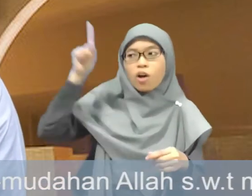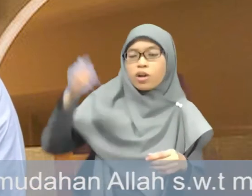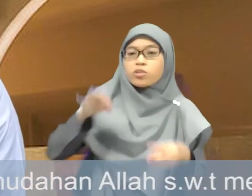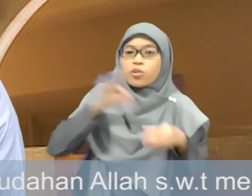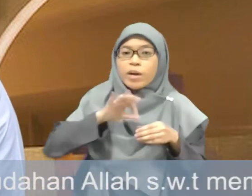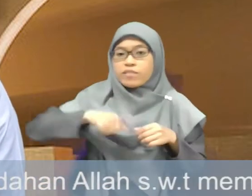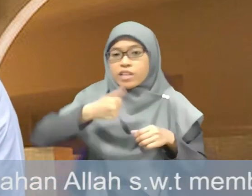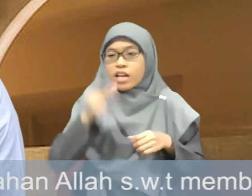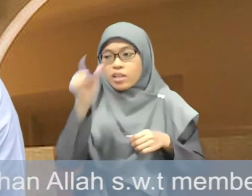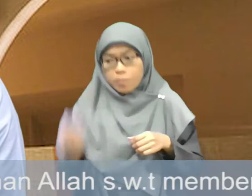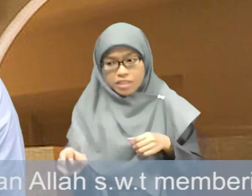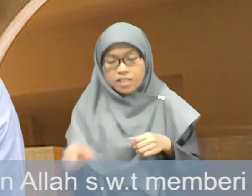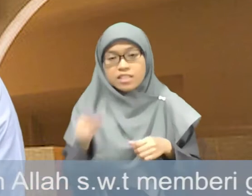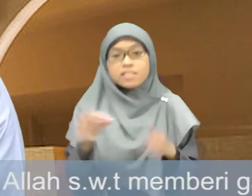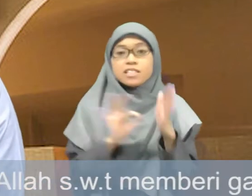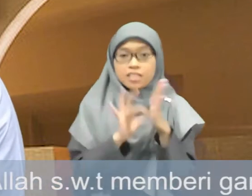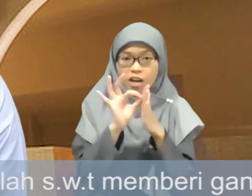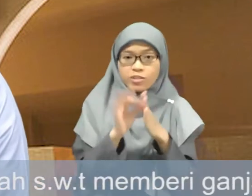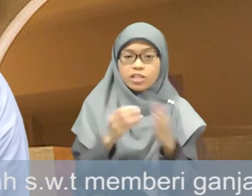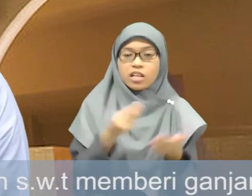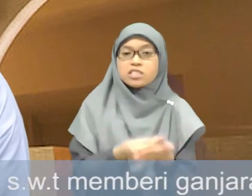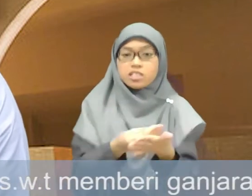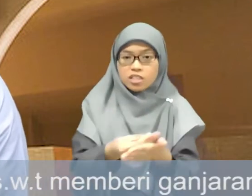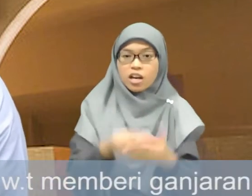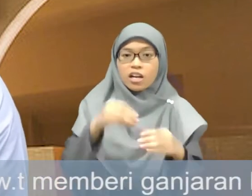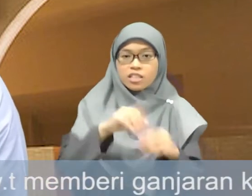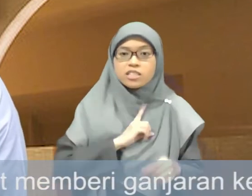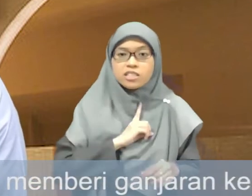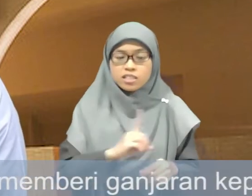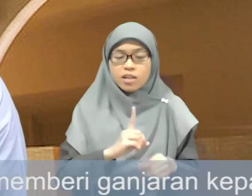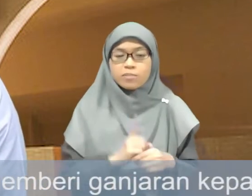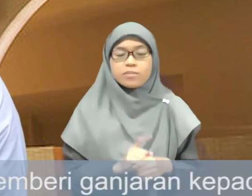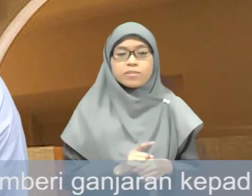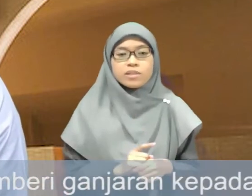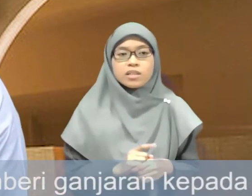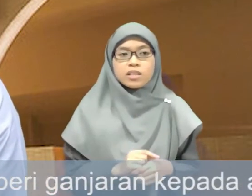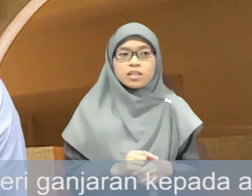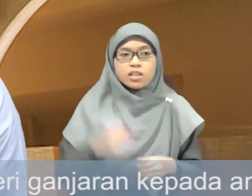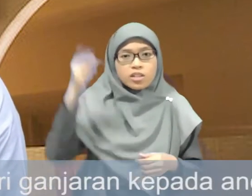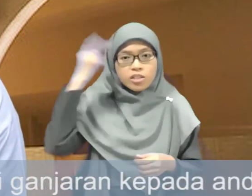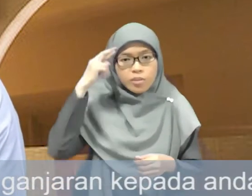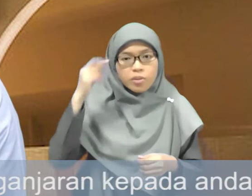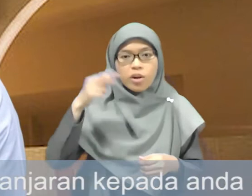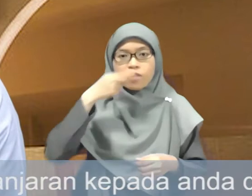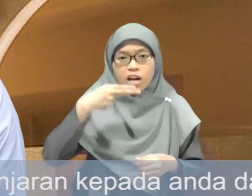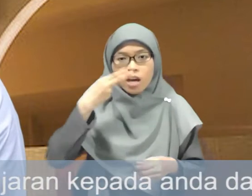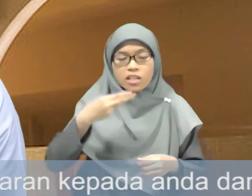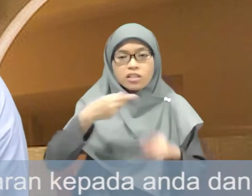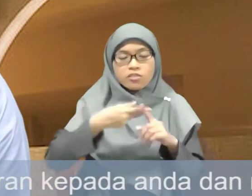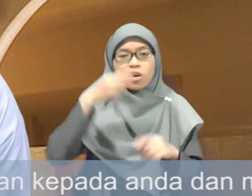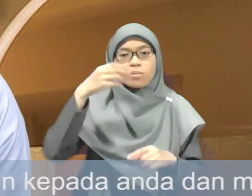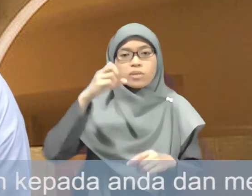reminds me of a hadith narrated from Sa'in ibn Abi Burda. Ala kulli muslimin sadaqah. Faqalu ya nabiy